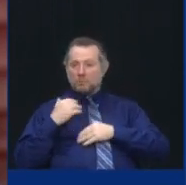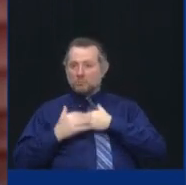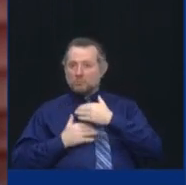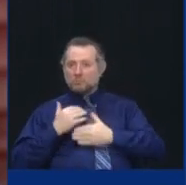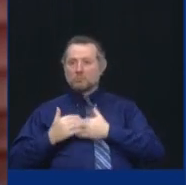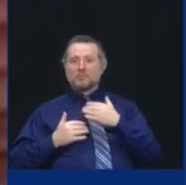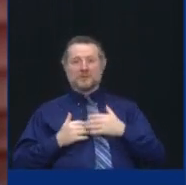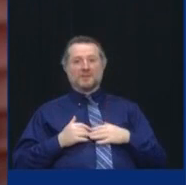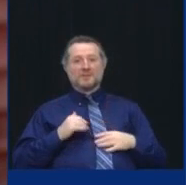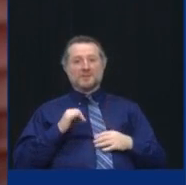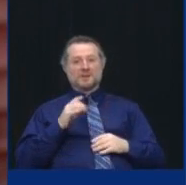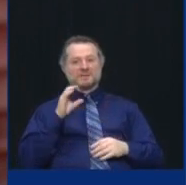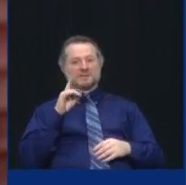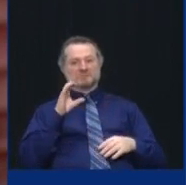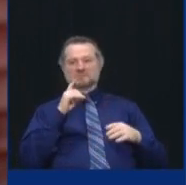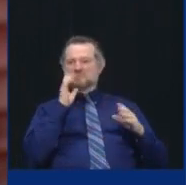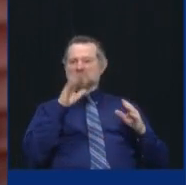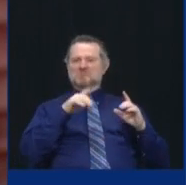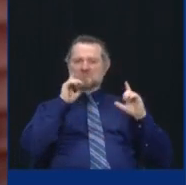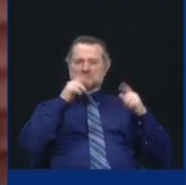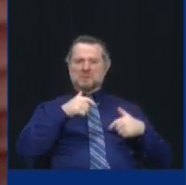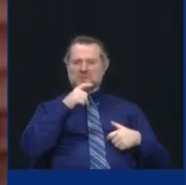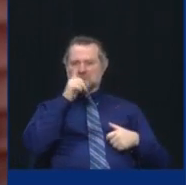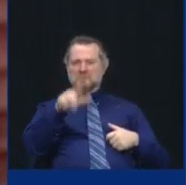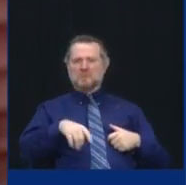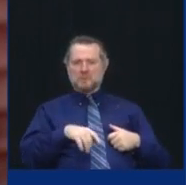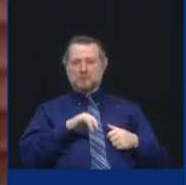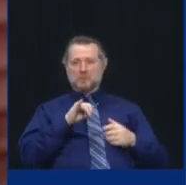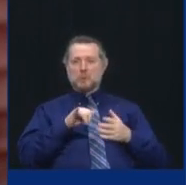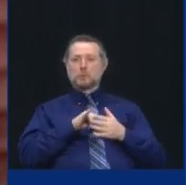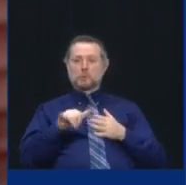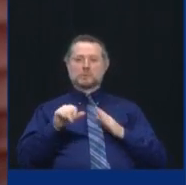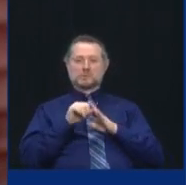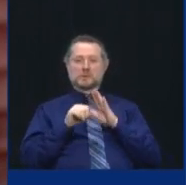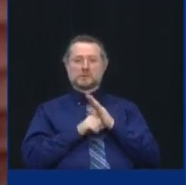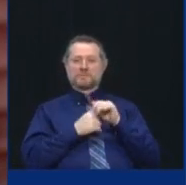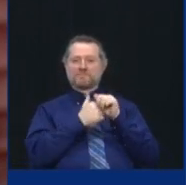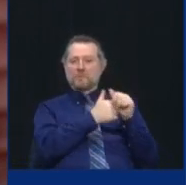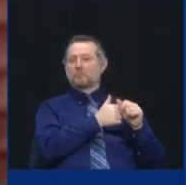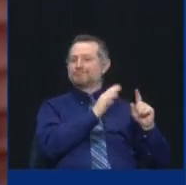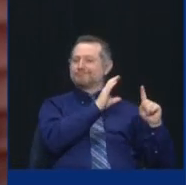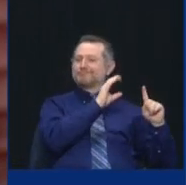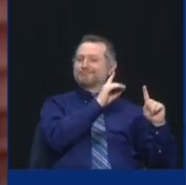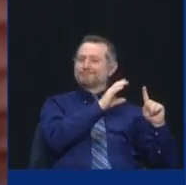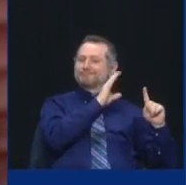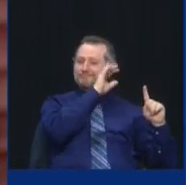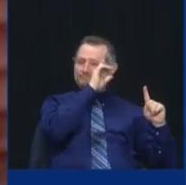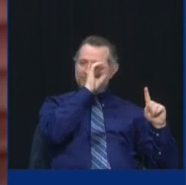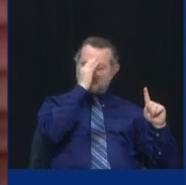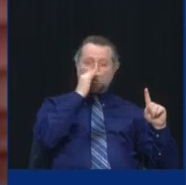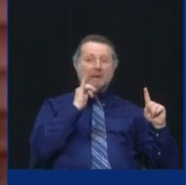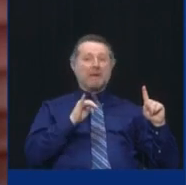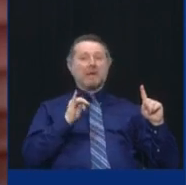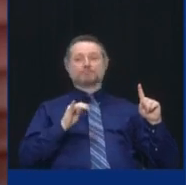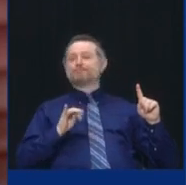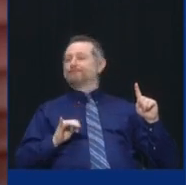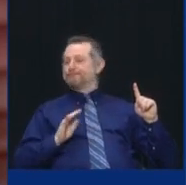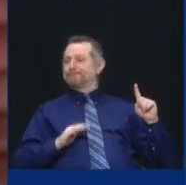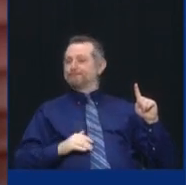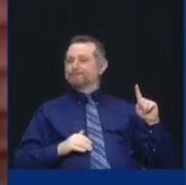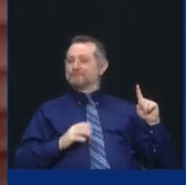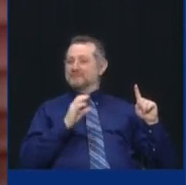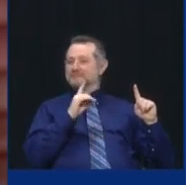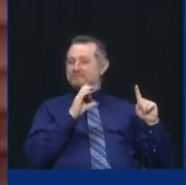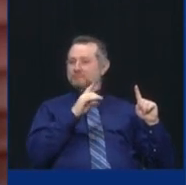mask. And New York State followed CDC. They're going to do the same thing. They're going to say, that's nice, CDC said